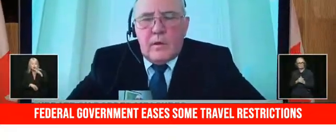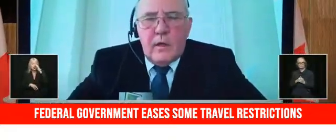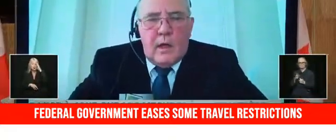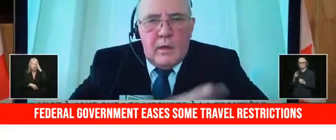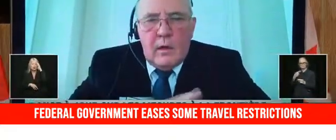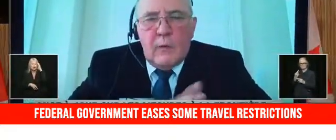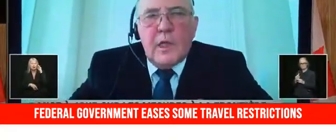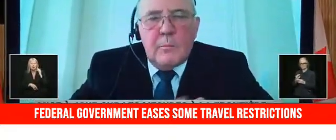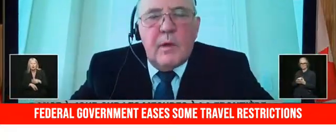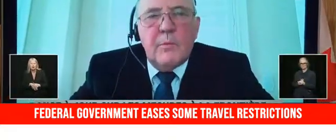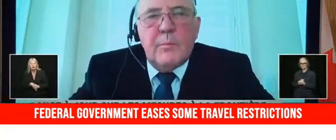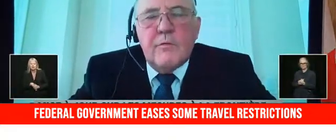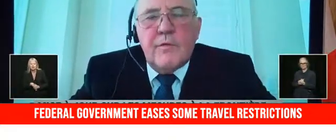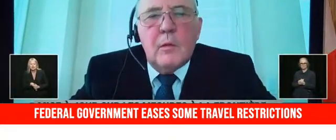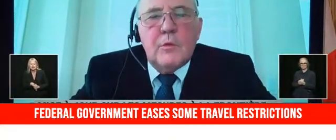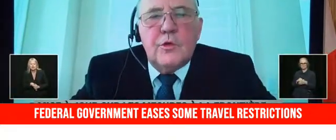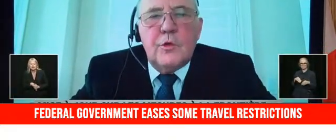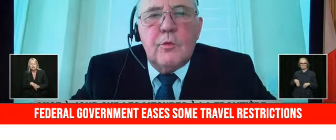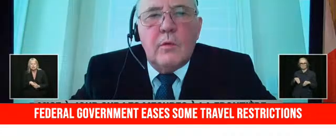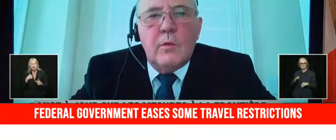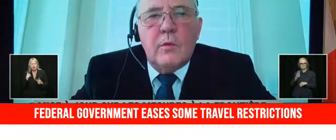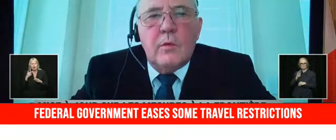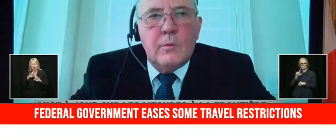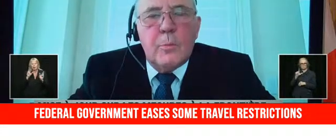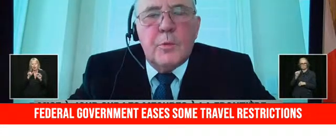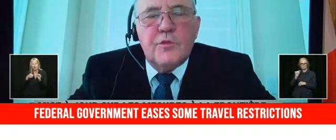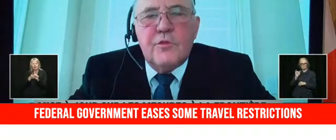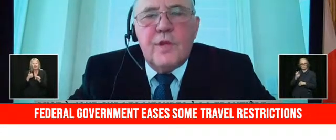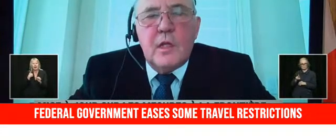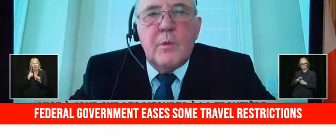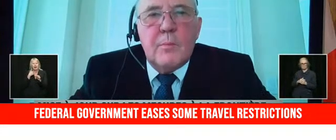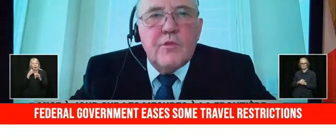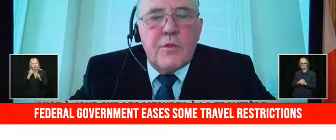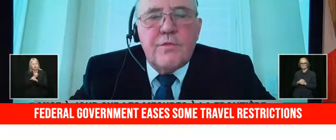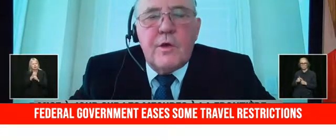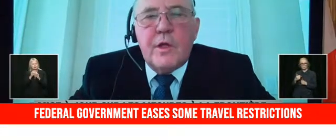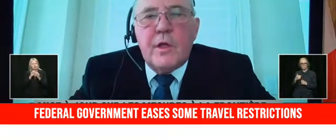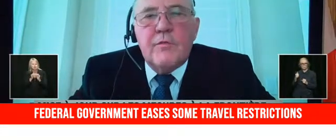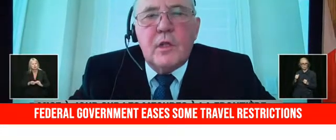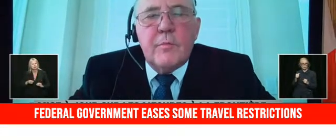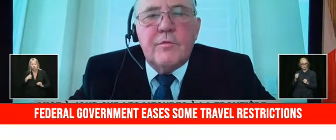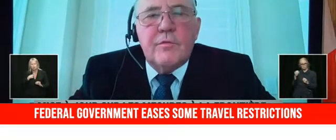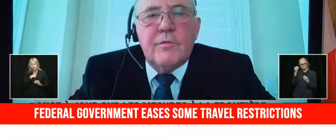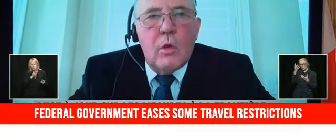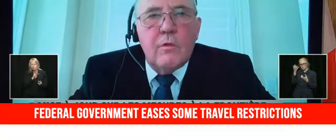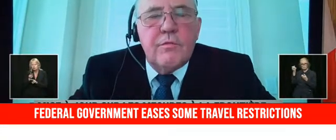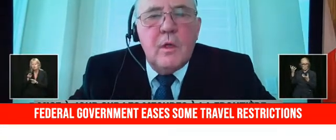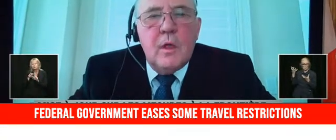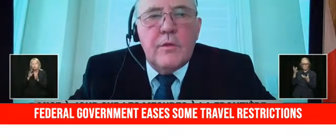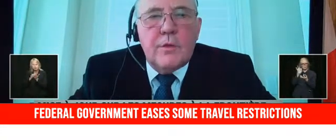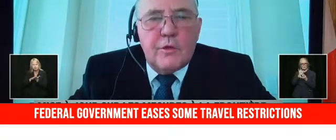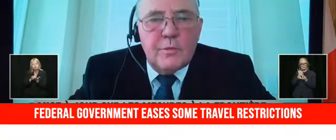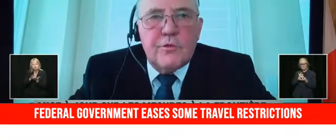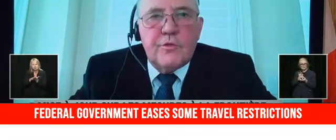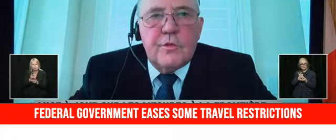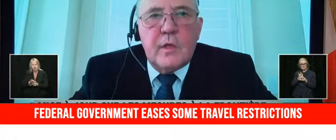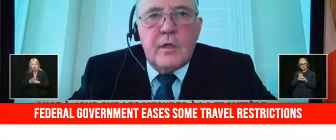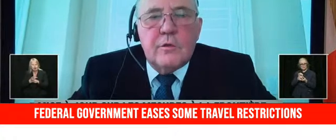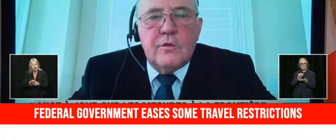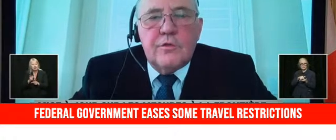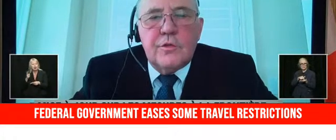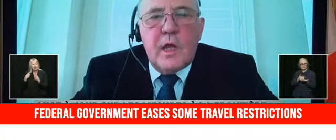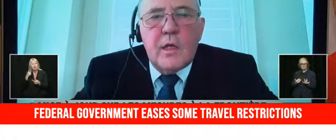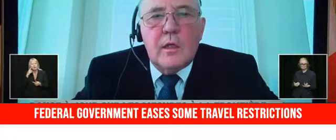Yeah, we can make available to you the more precise data. We measure this very carefully, but for all of the transmissions